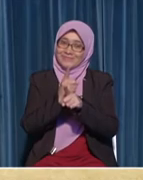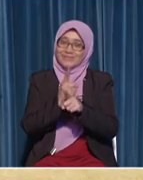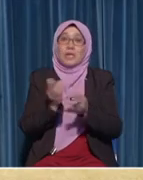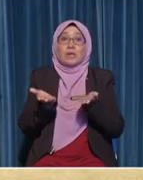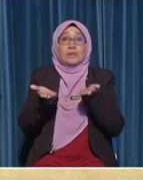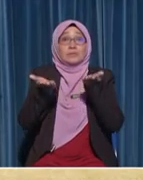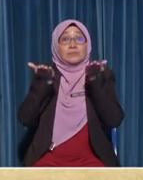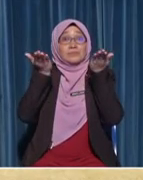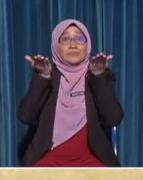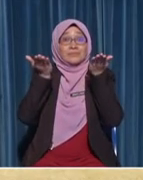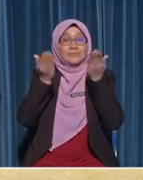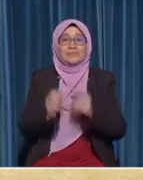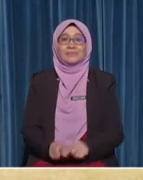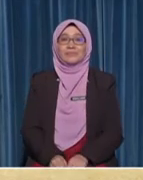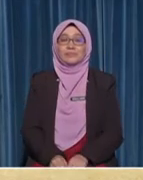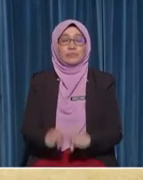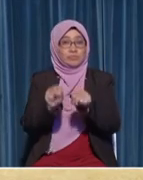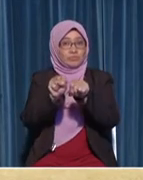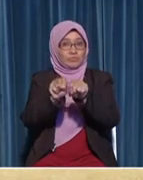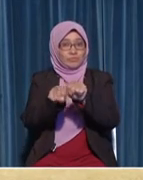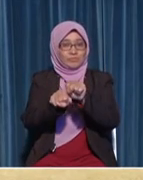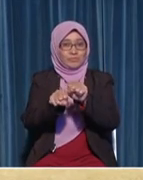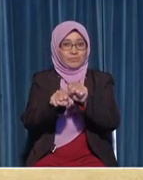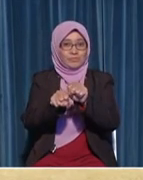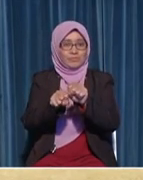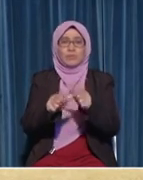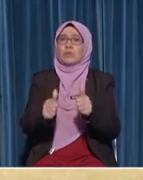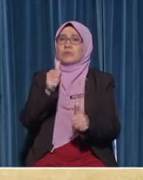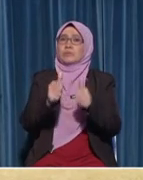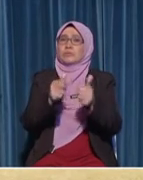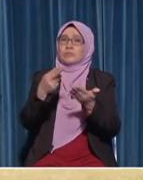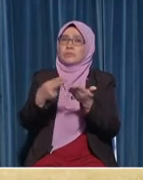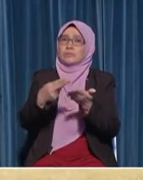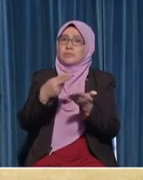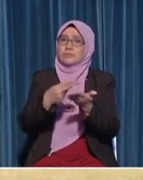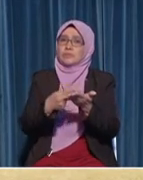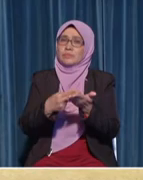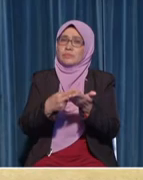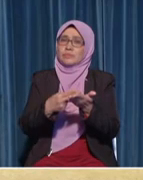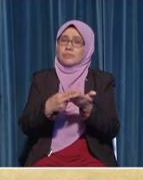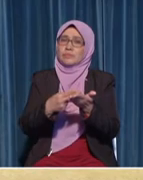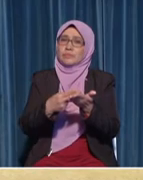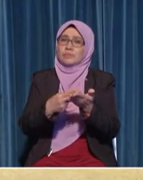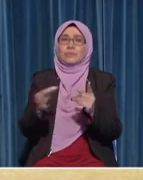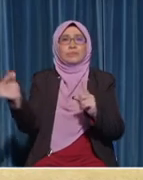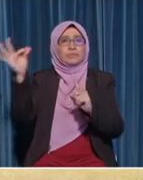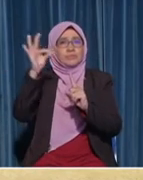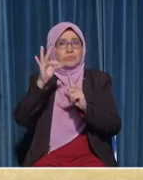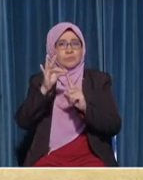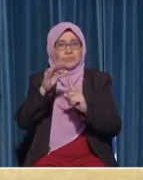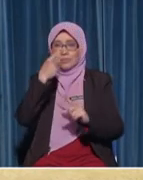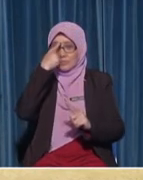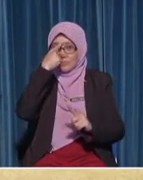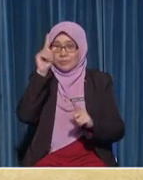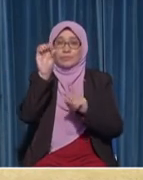is lighter. So, which unit of mass is suitable for